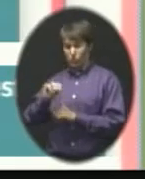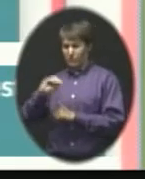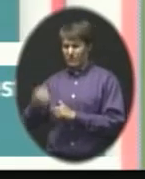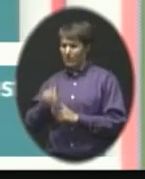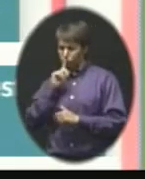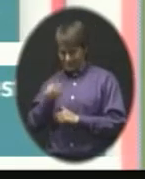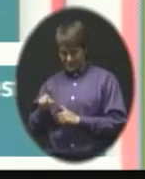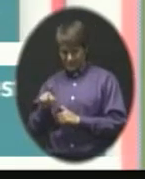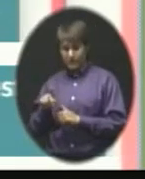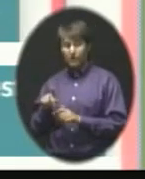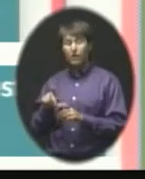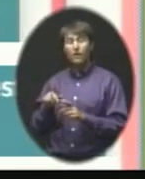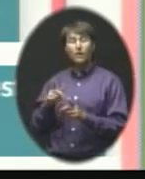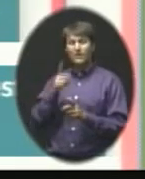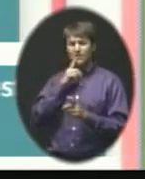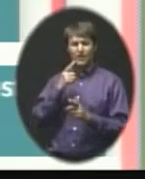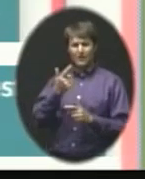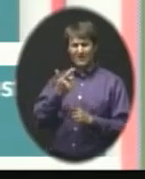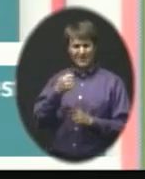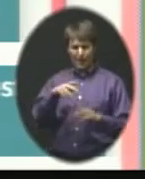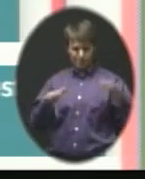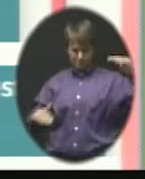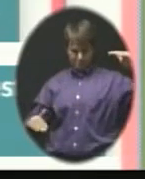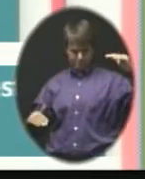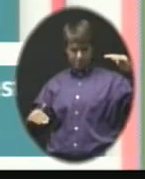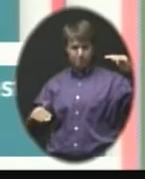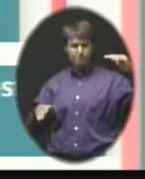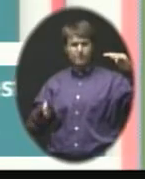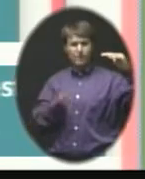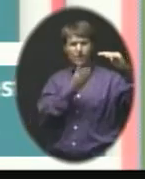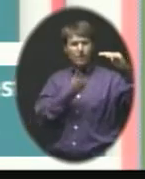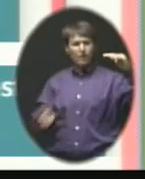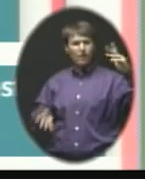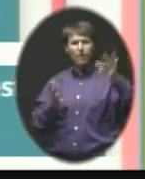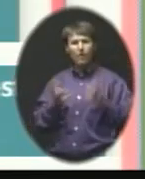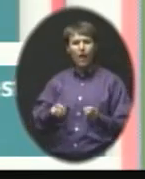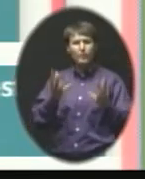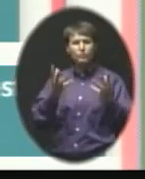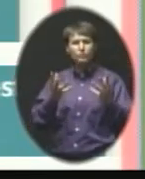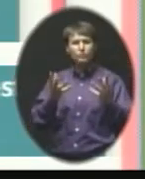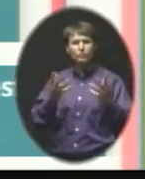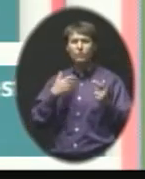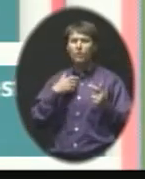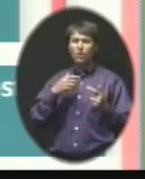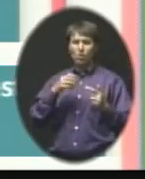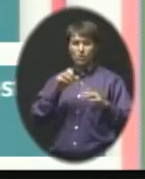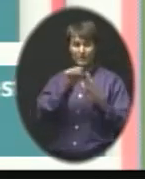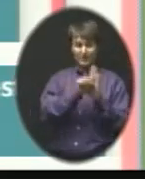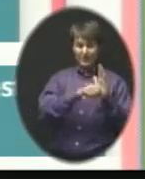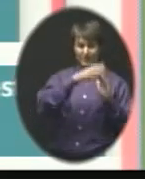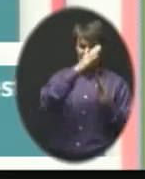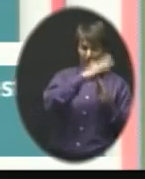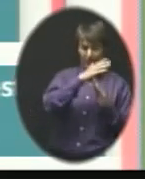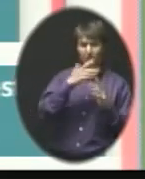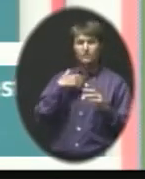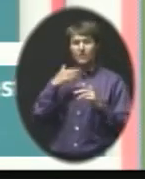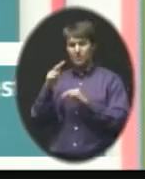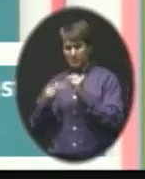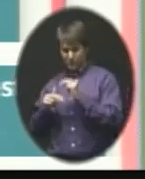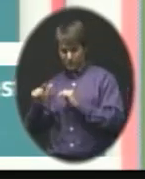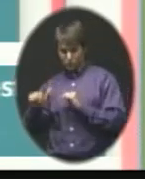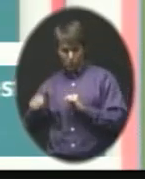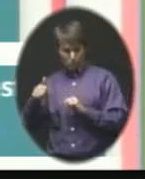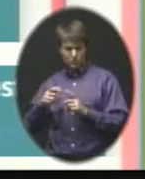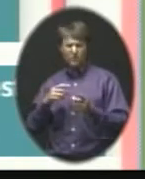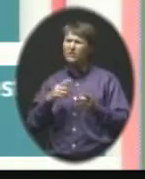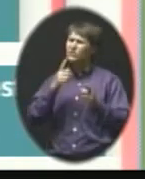they're saying, what is the gap between the state's highest and the district's lowest, or the state's highest and a building's lowest, okay?